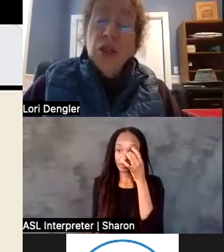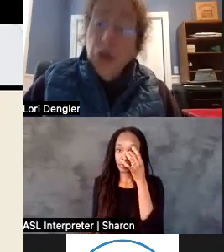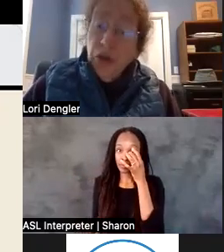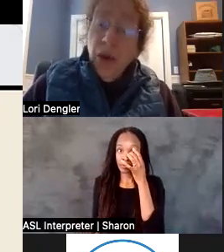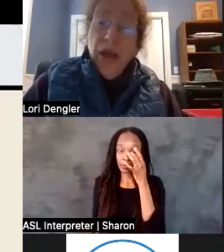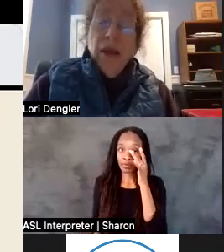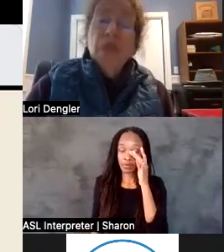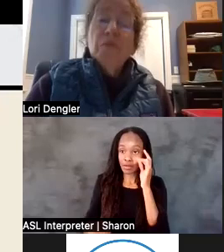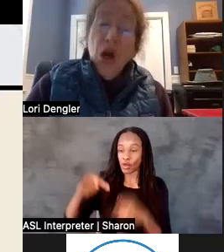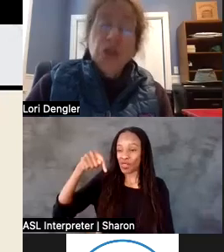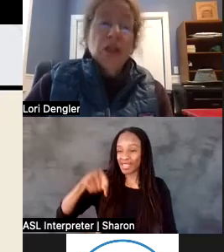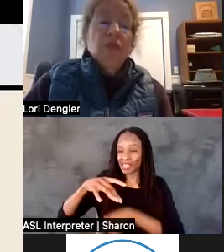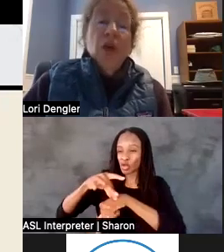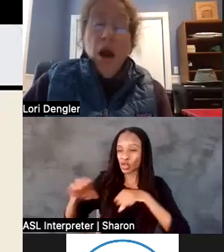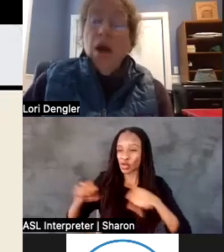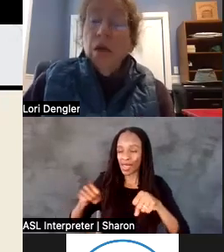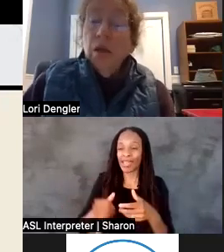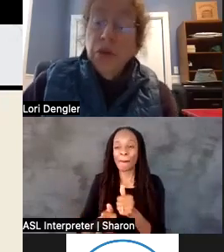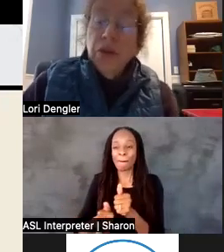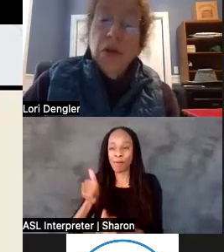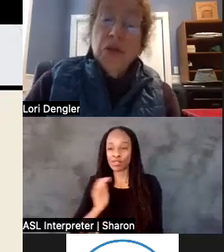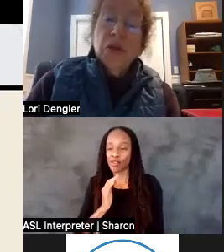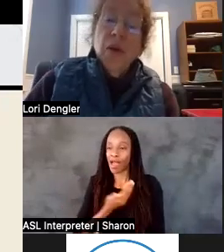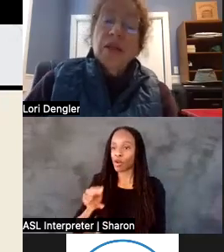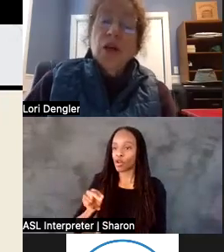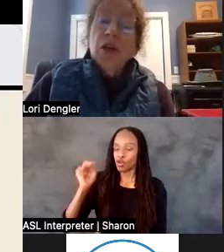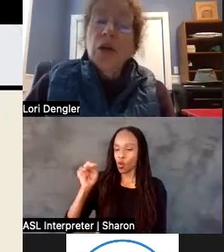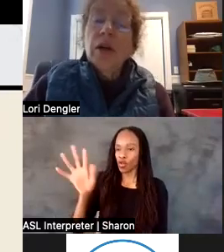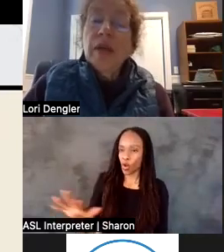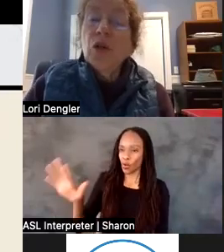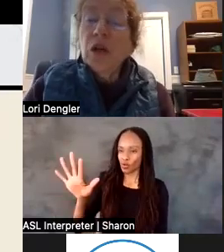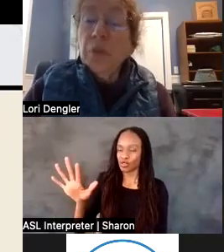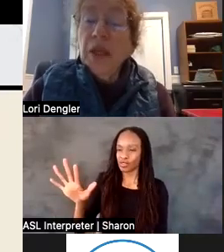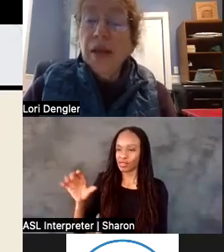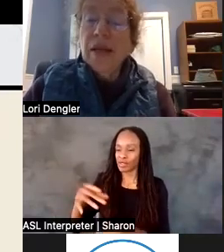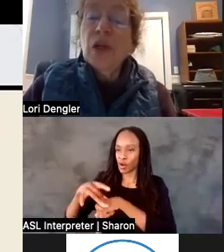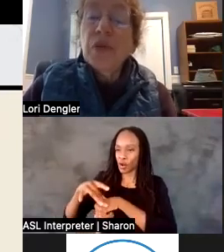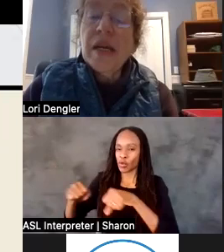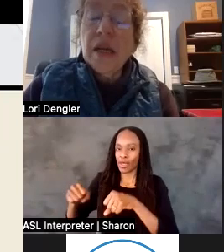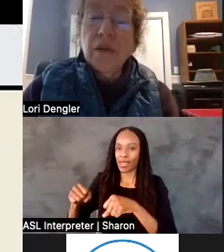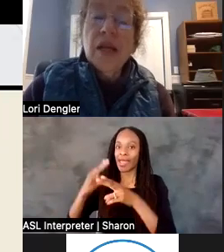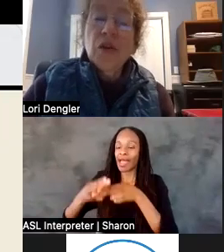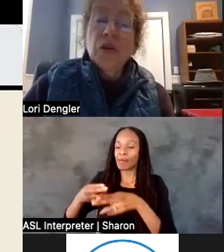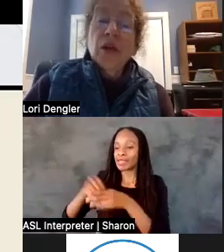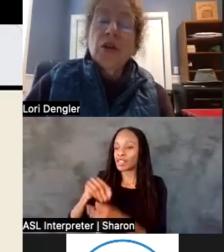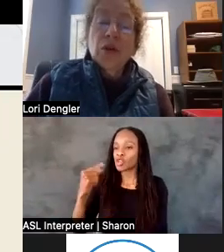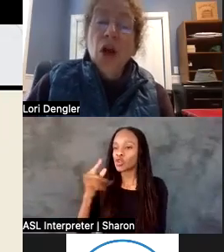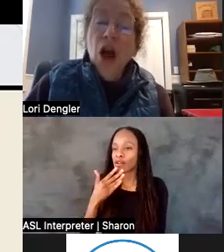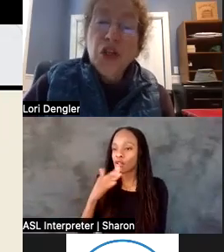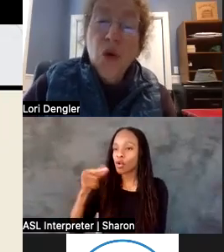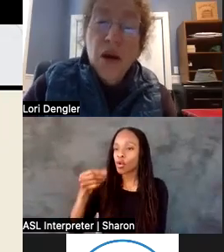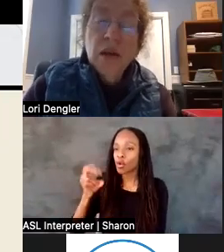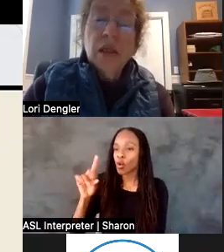This earthquake and most of our North Coast earthquakes occur in the Gorda plate, in the green. They either